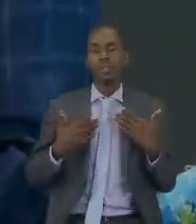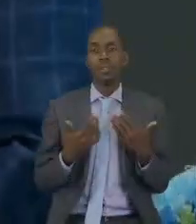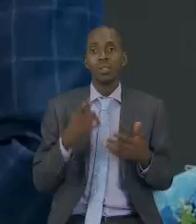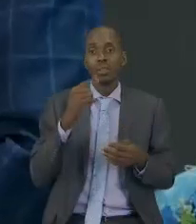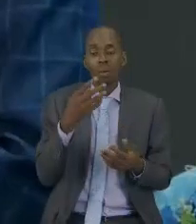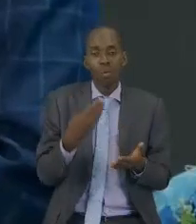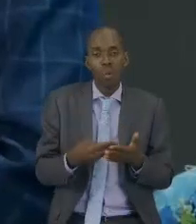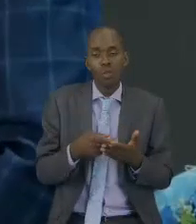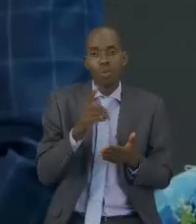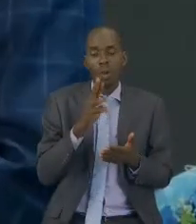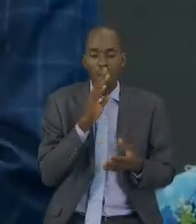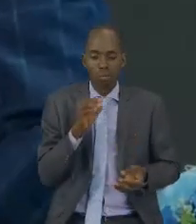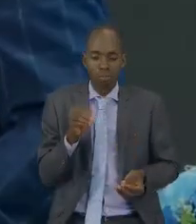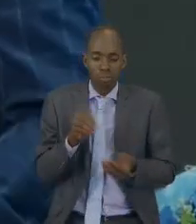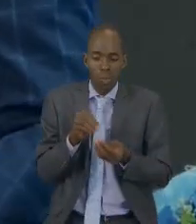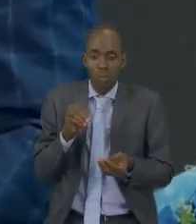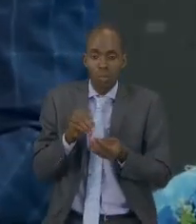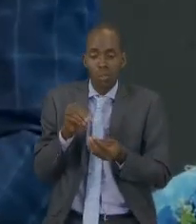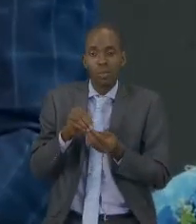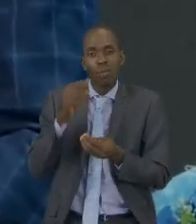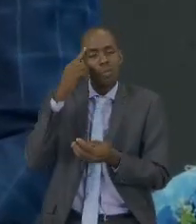are saving to go for operation,